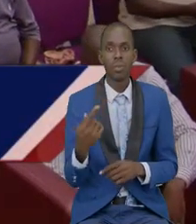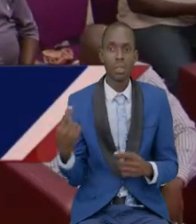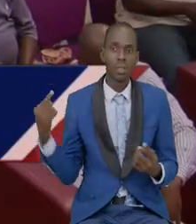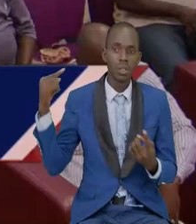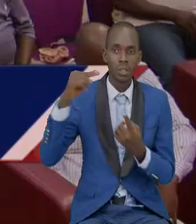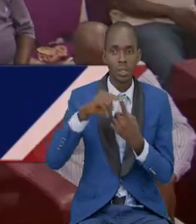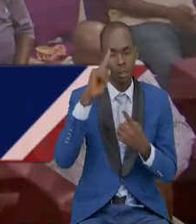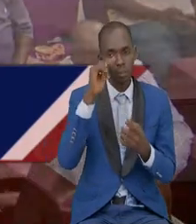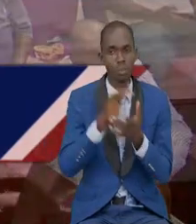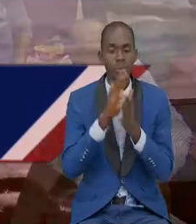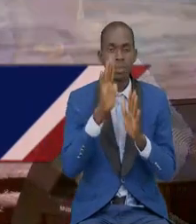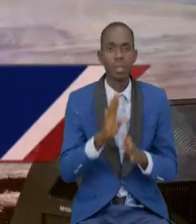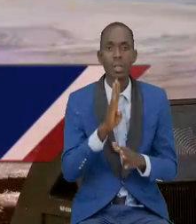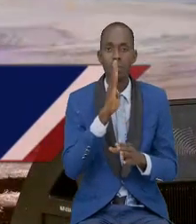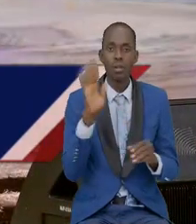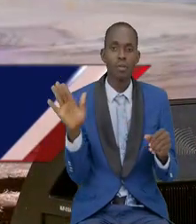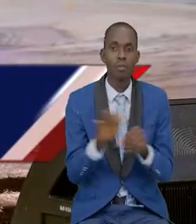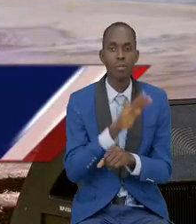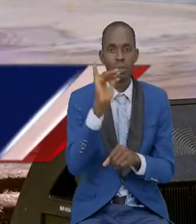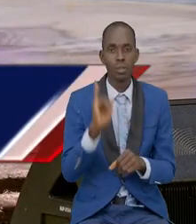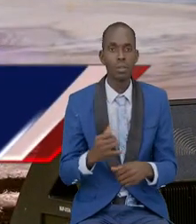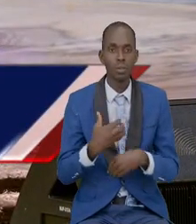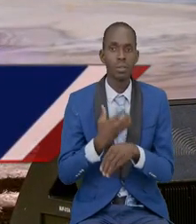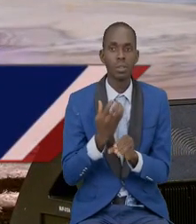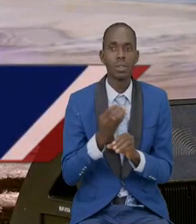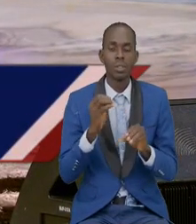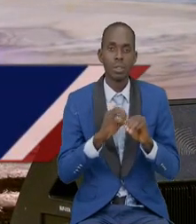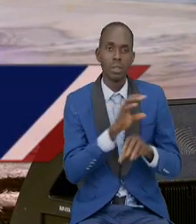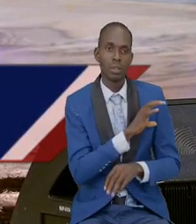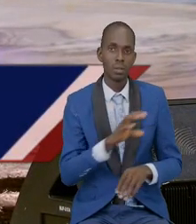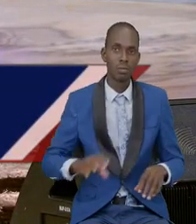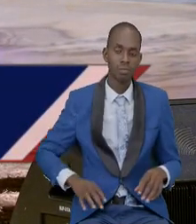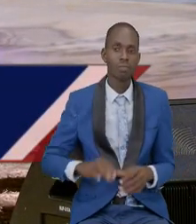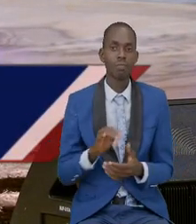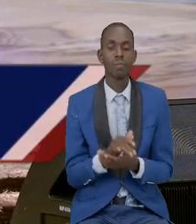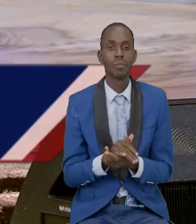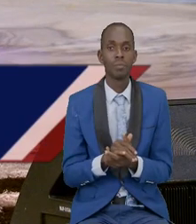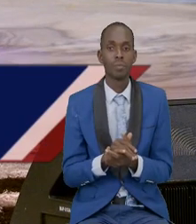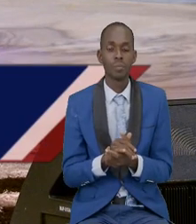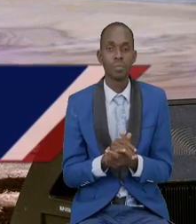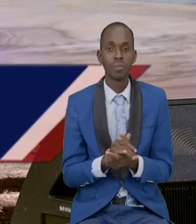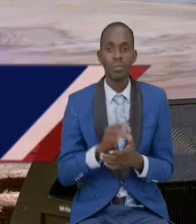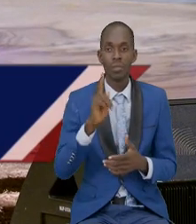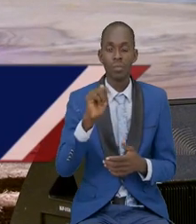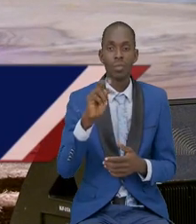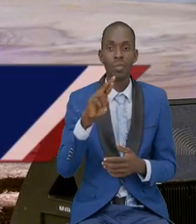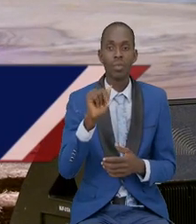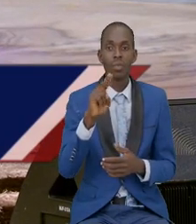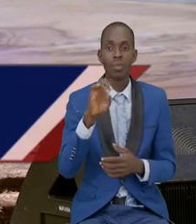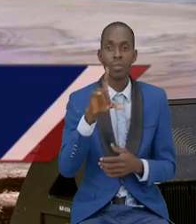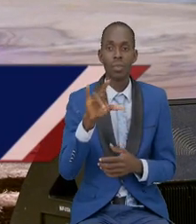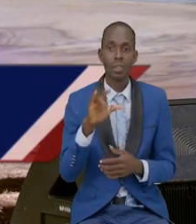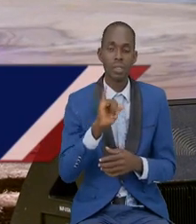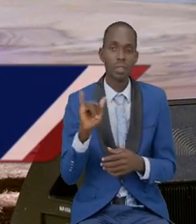be fully formed in Christ. Travailing again, travailing in prayer, travailing again,